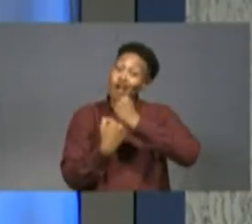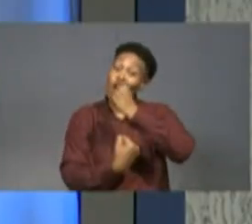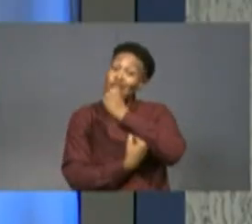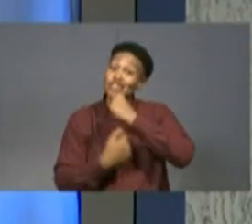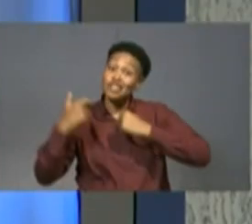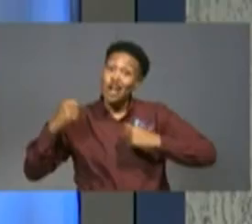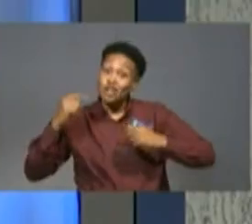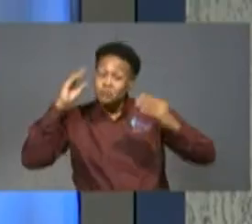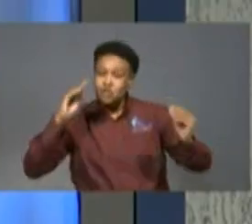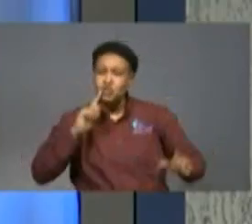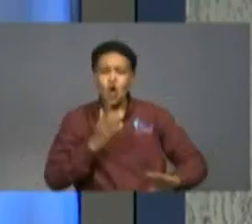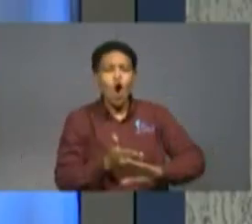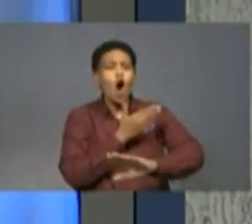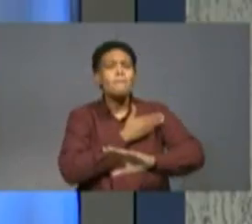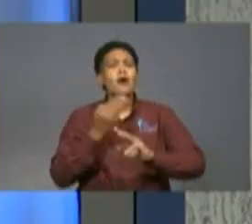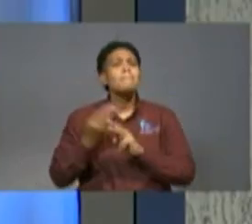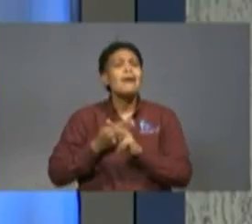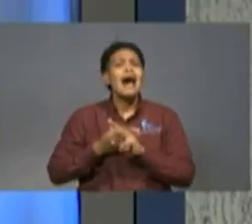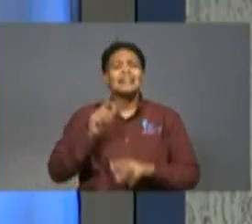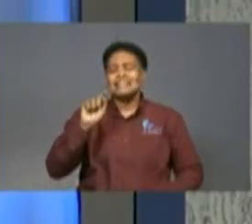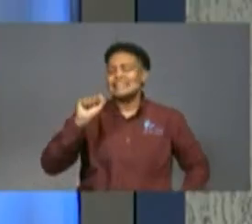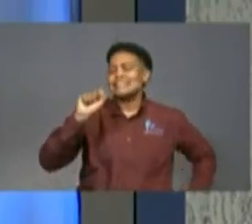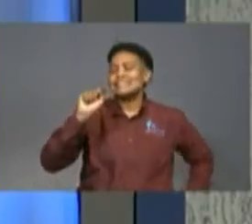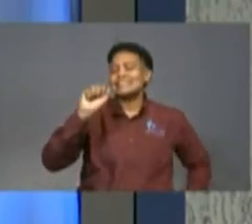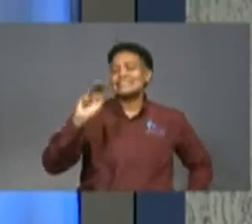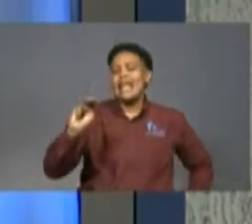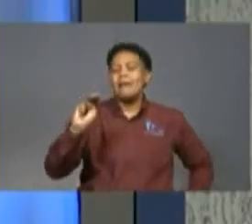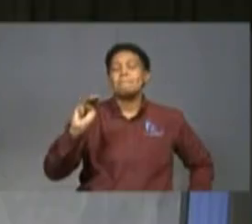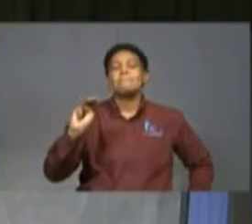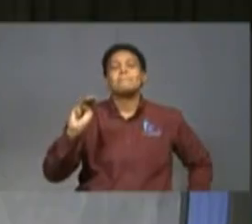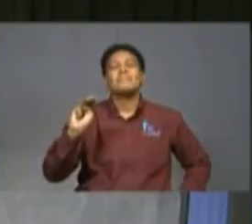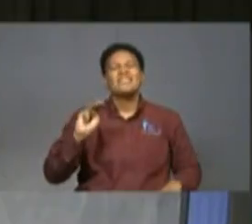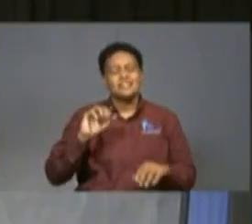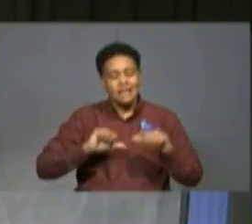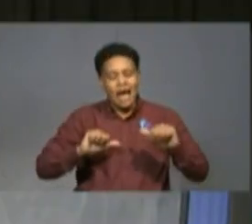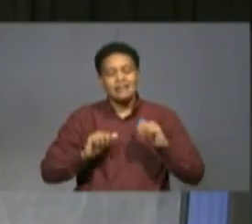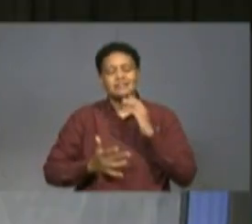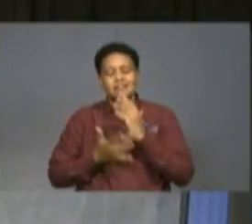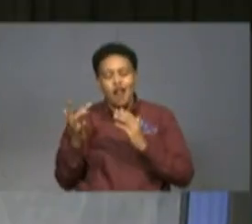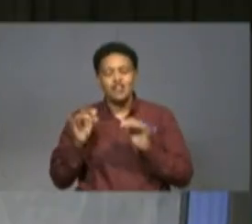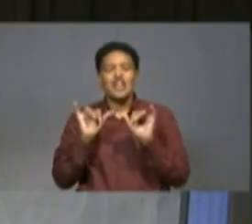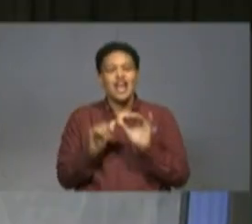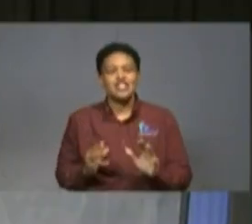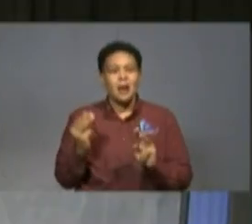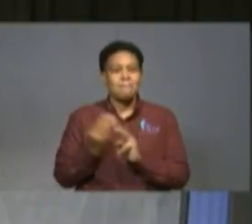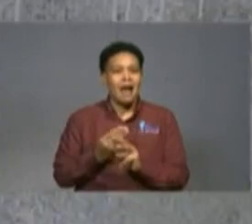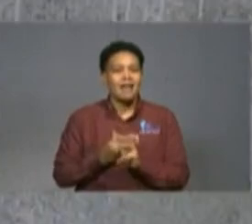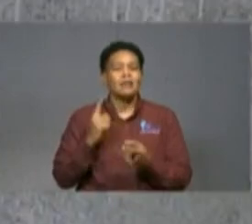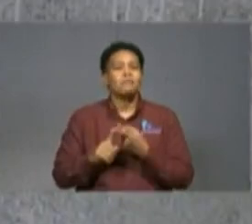them in mathematics, STEM, and IT. Team JLP, your